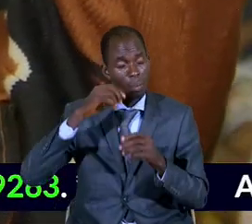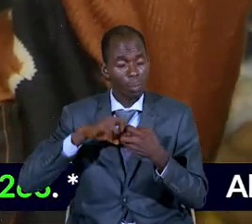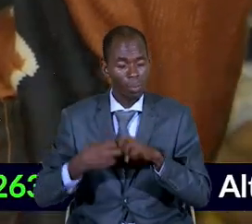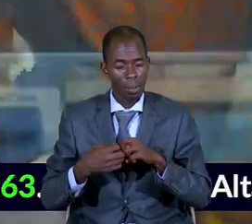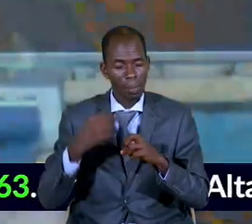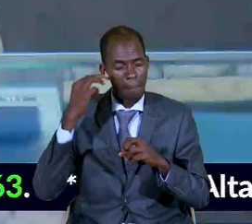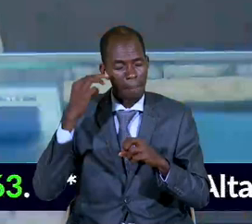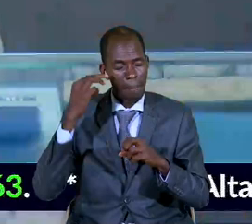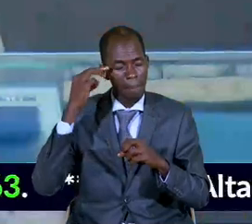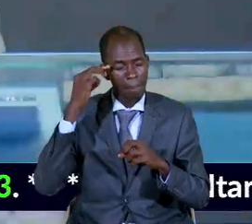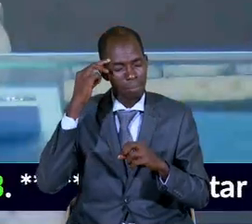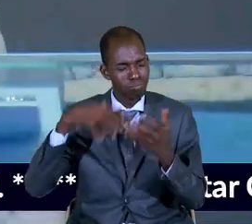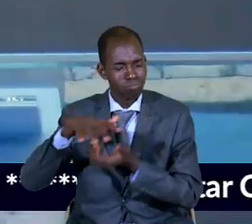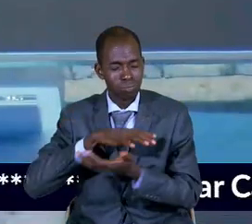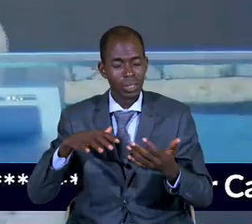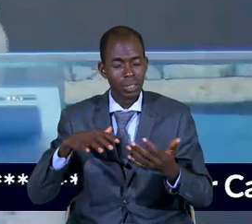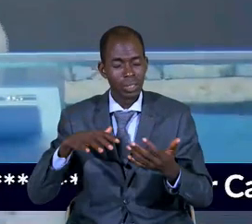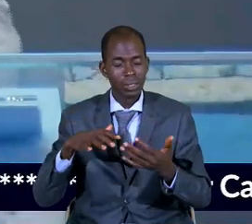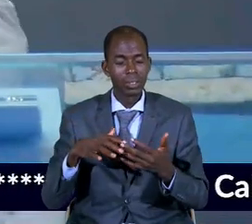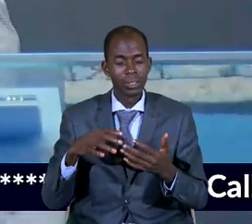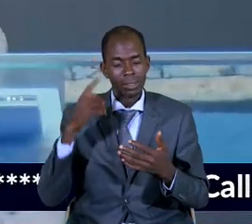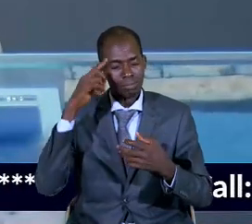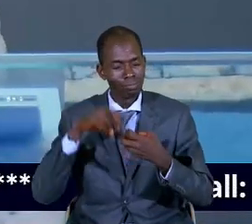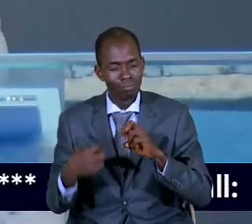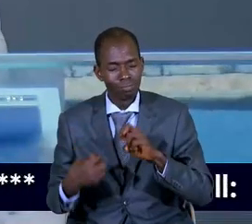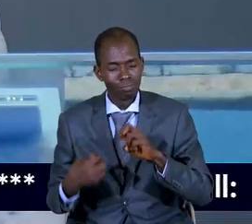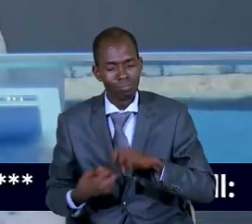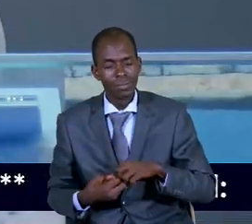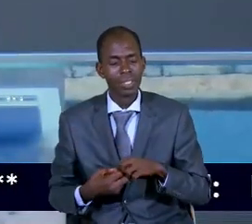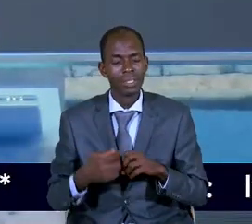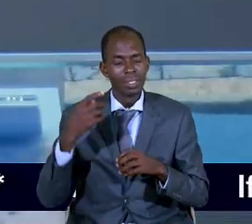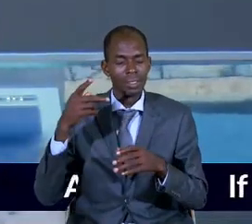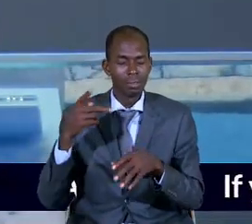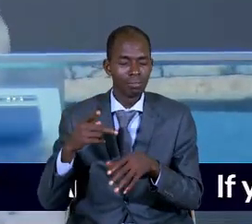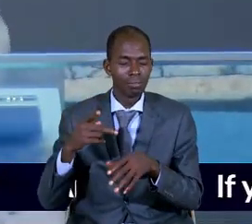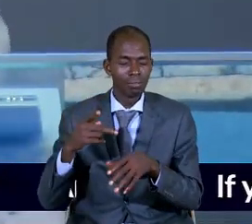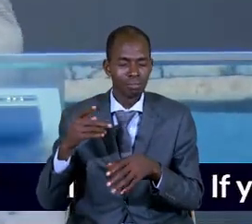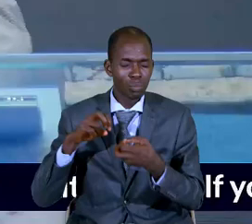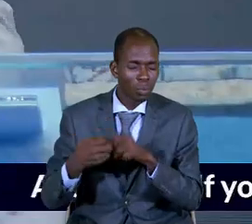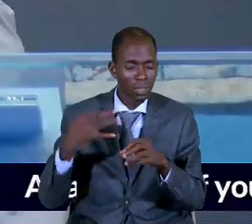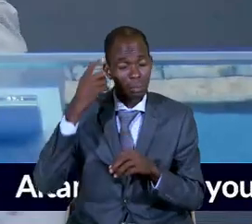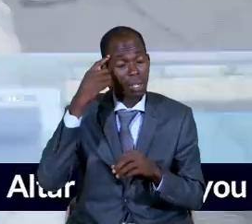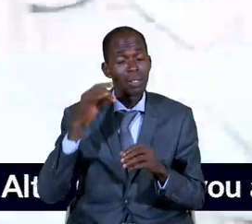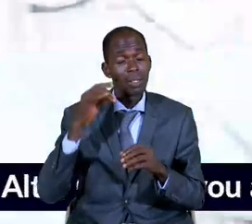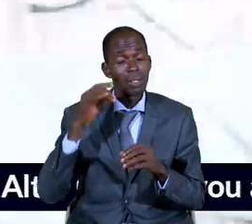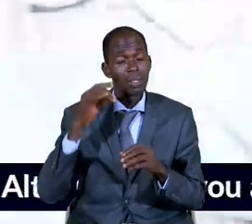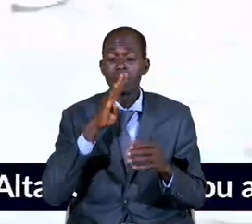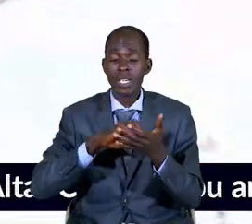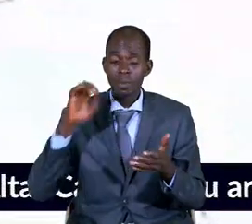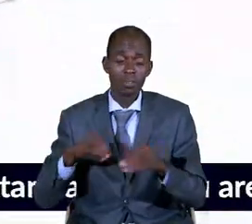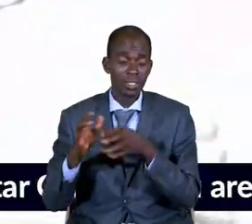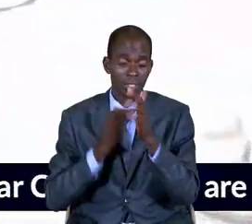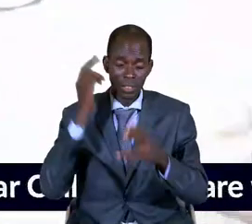madness, insanity, psychological problem, be removed in Jesus'